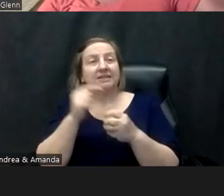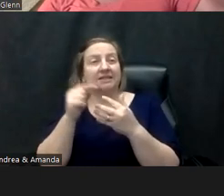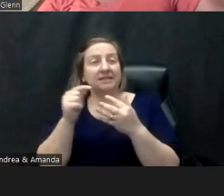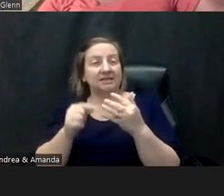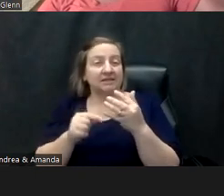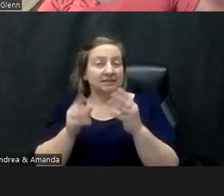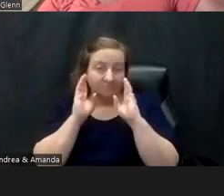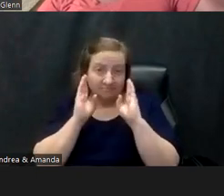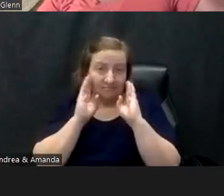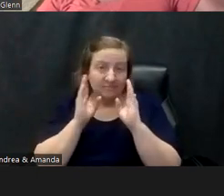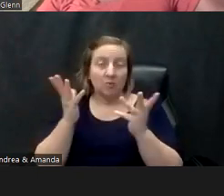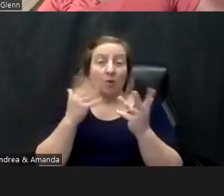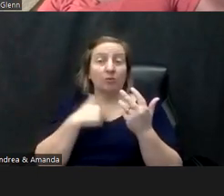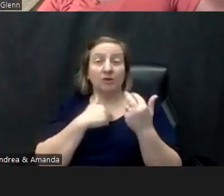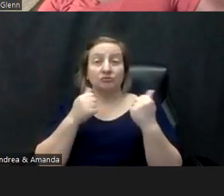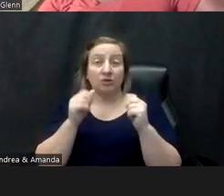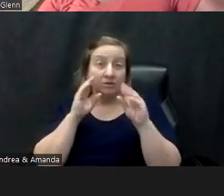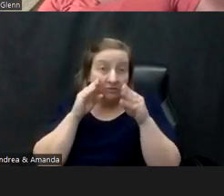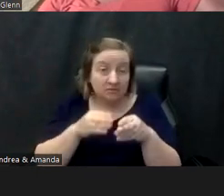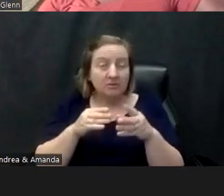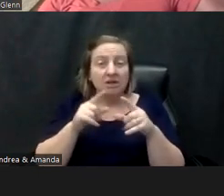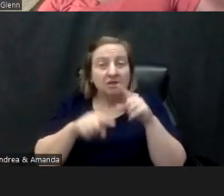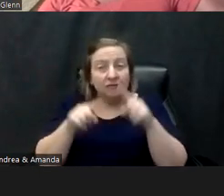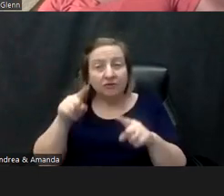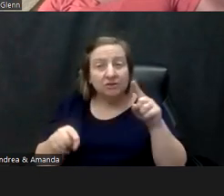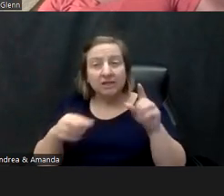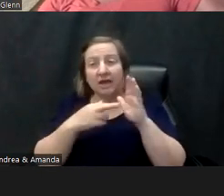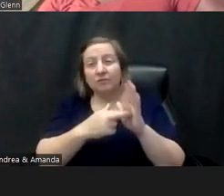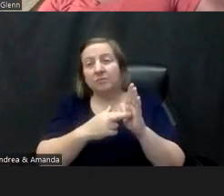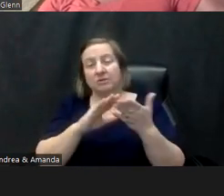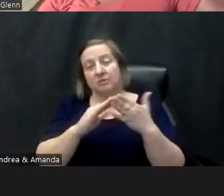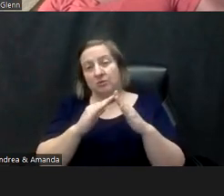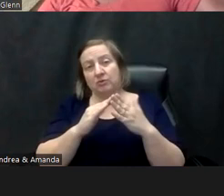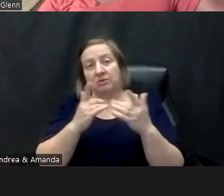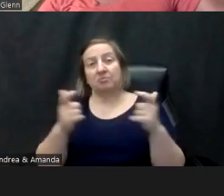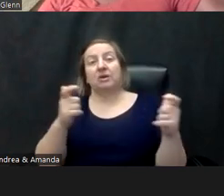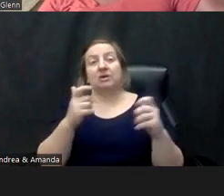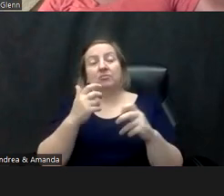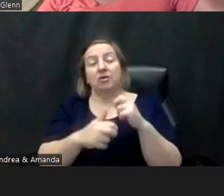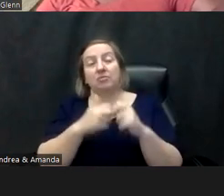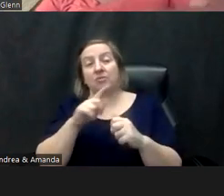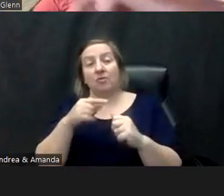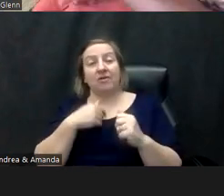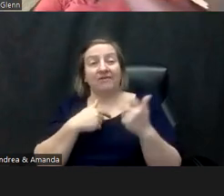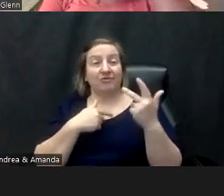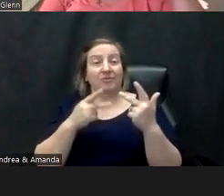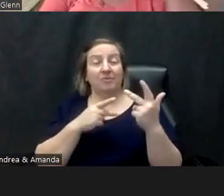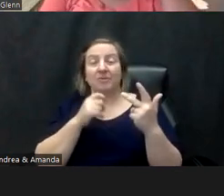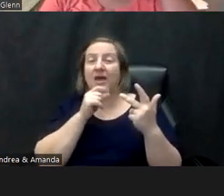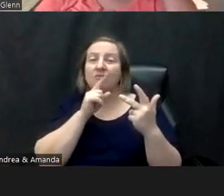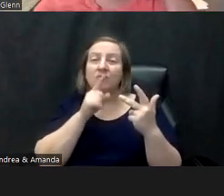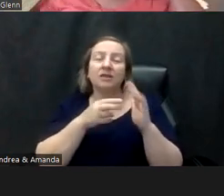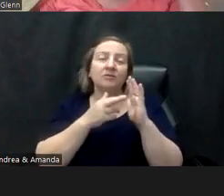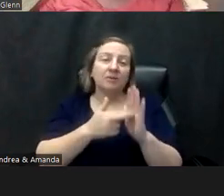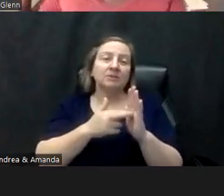one of the main things we're trying to focus on is the diversity and the representation from the community. And one of the big problems to me is if you only have three people, that's not really going to be